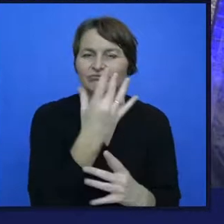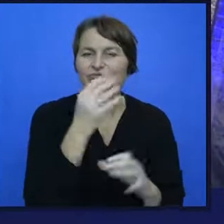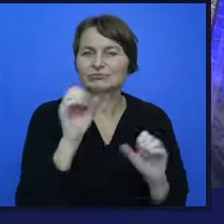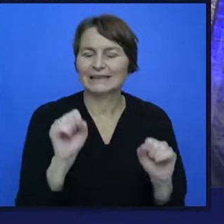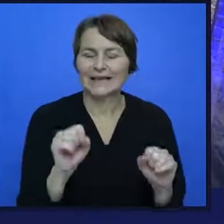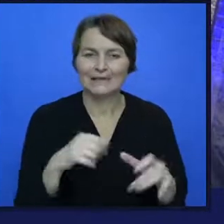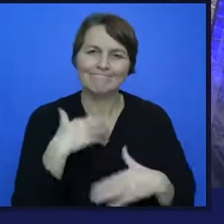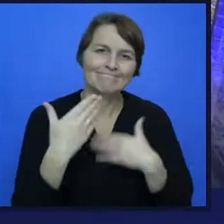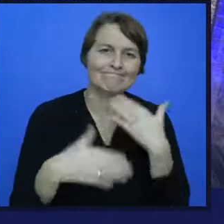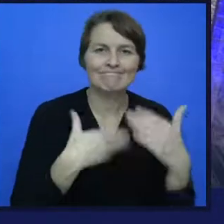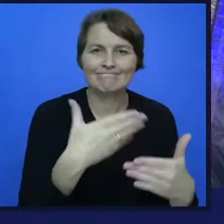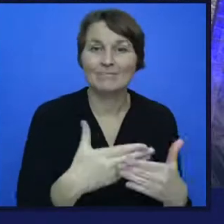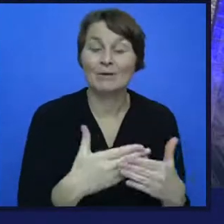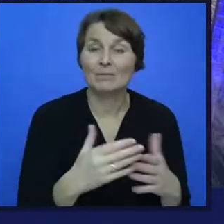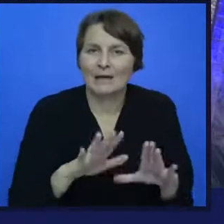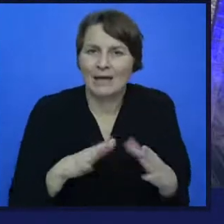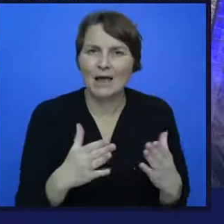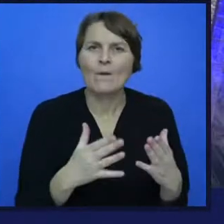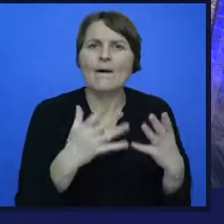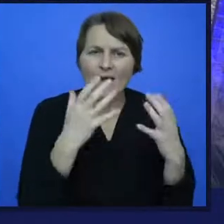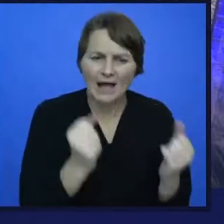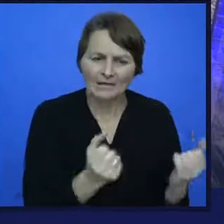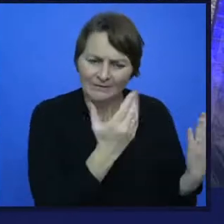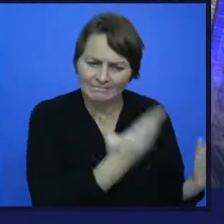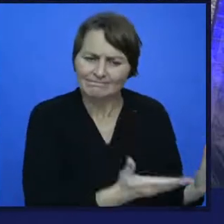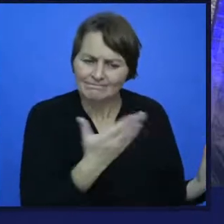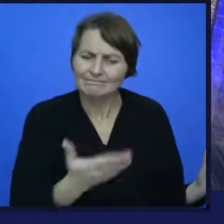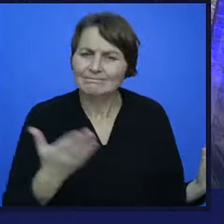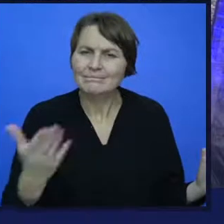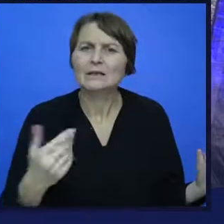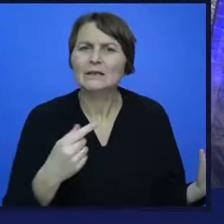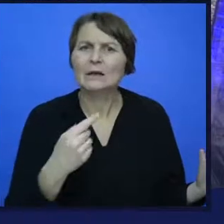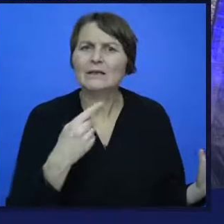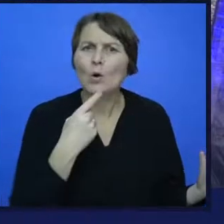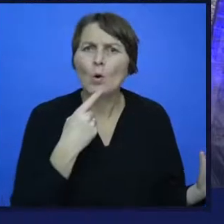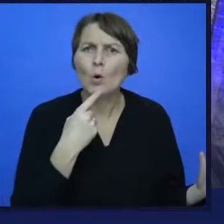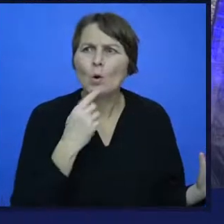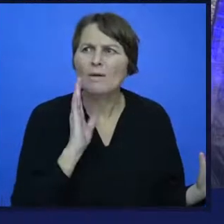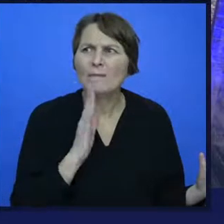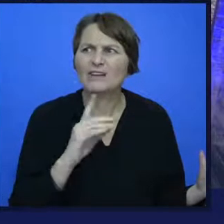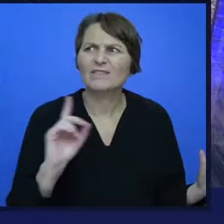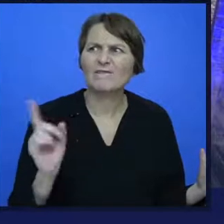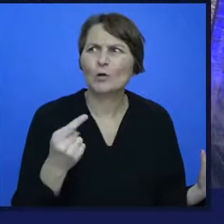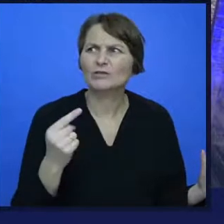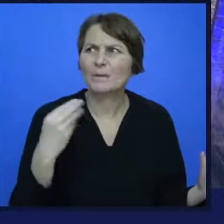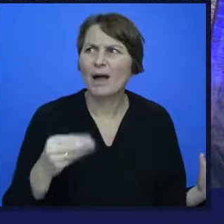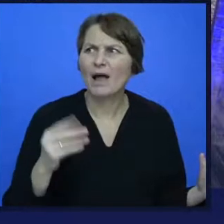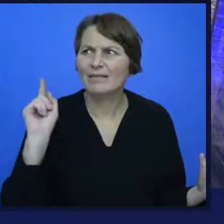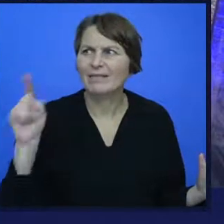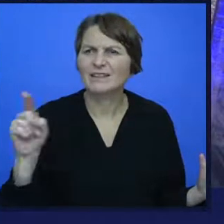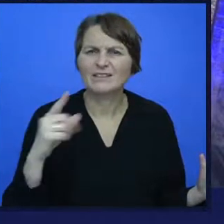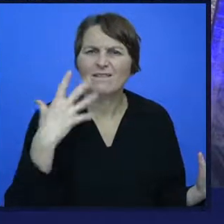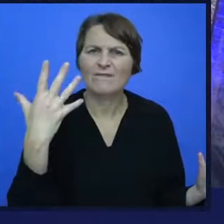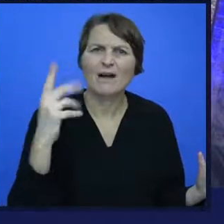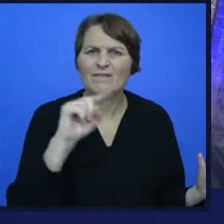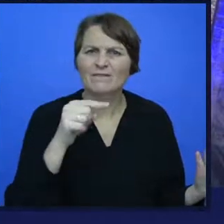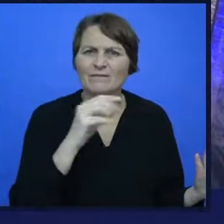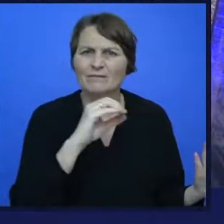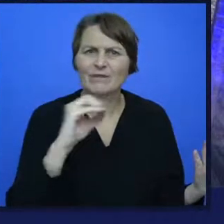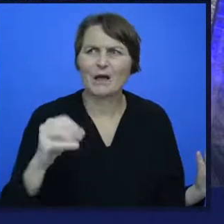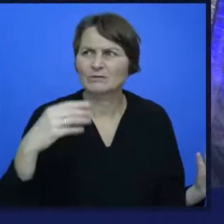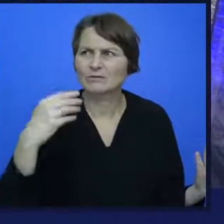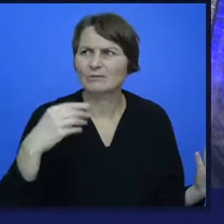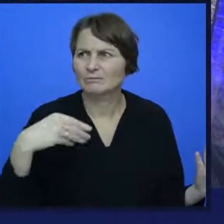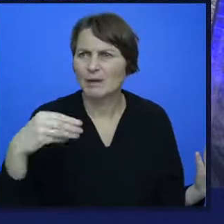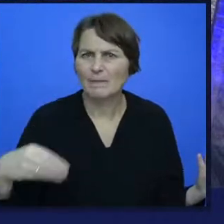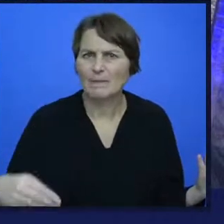so with what you have at your disposal, not worrying about, I have to go out and buy this $5,000 unit or else the solution is not going to work. Never limit